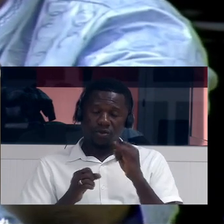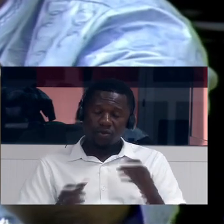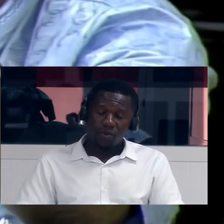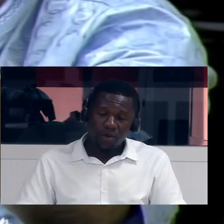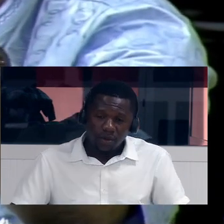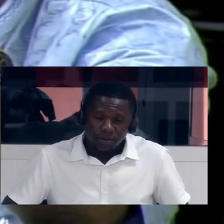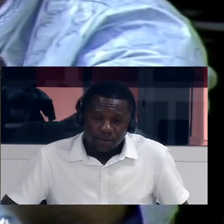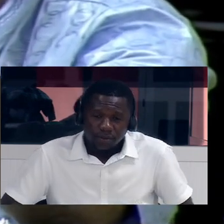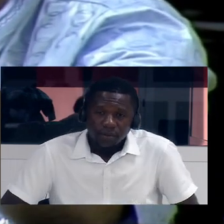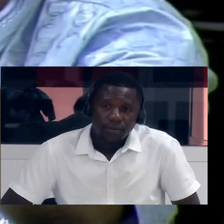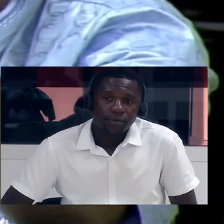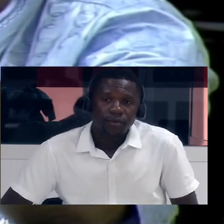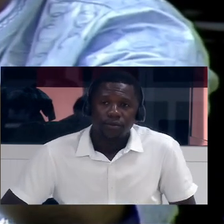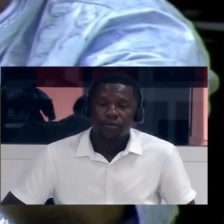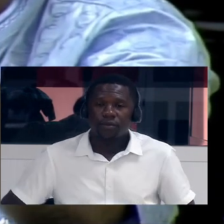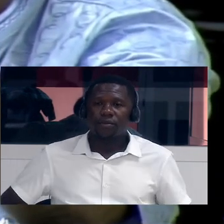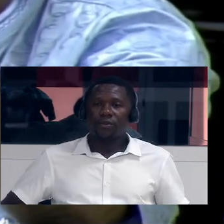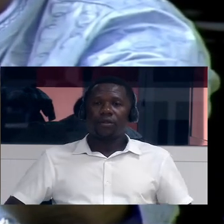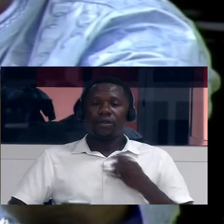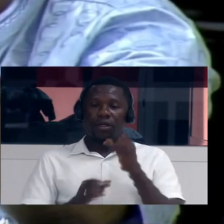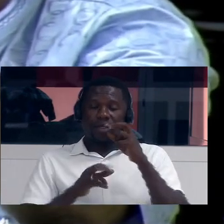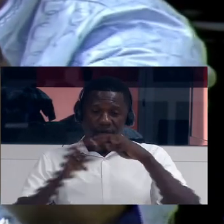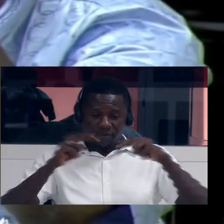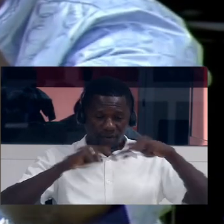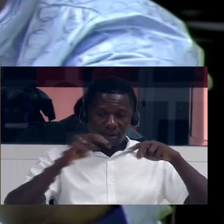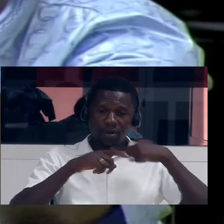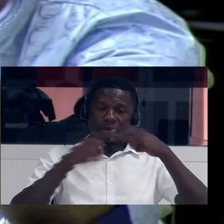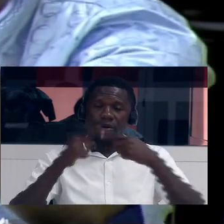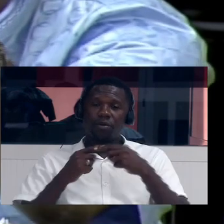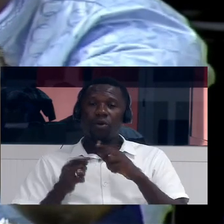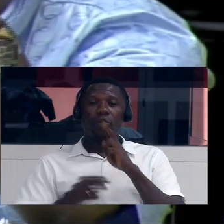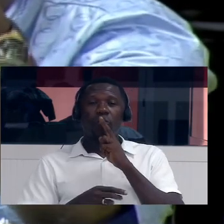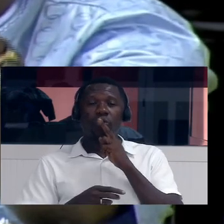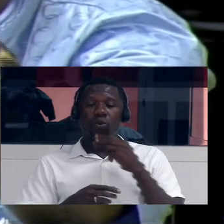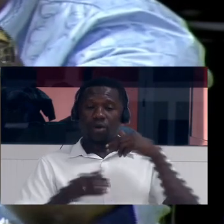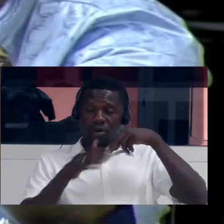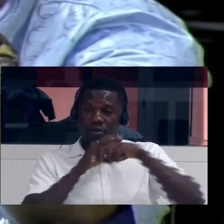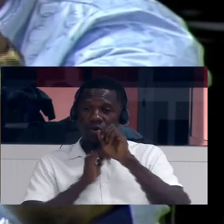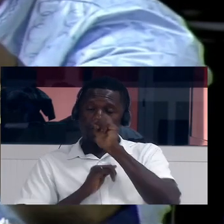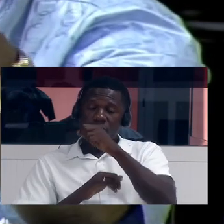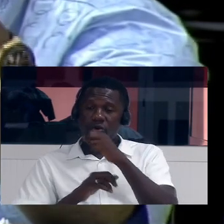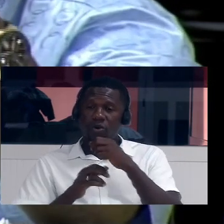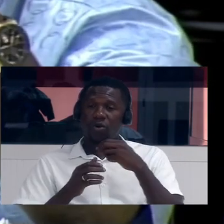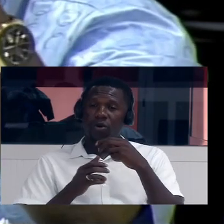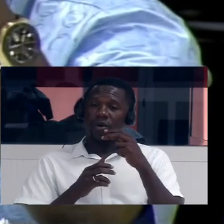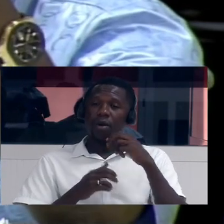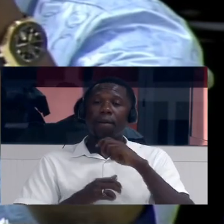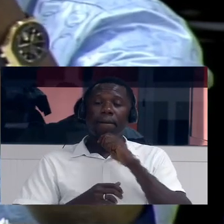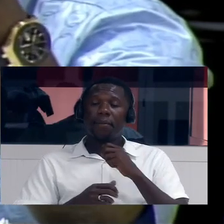to the investigations about who among your officers fired shots.